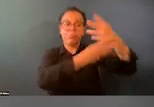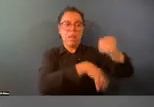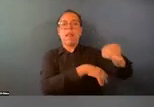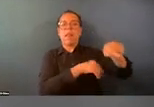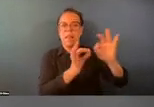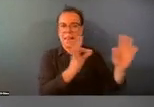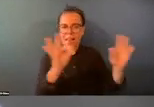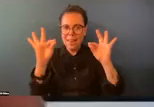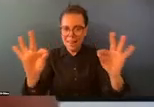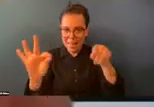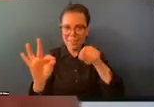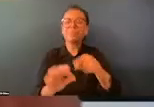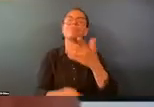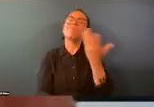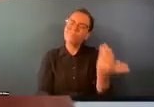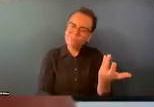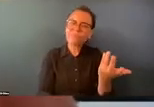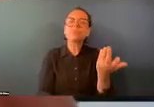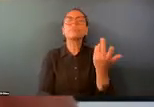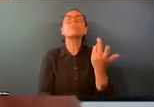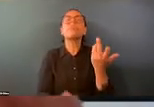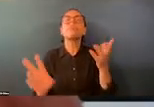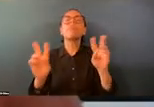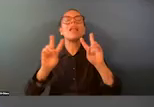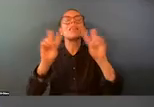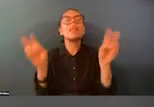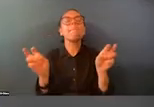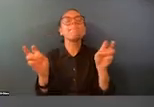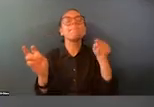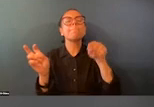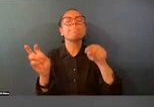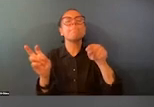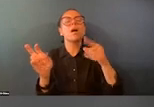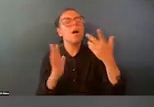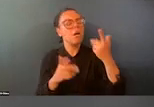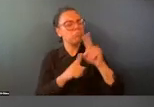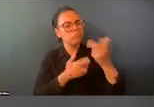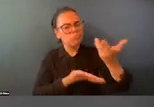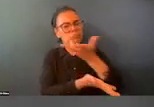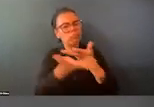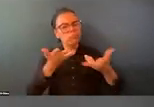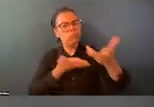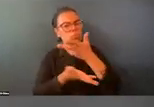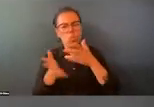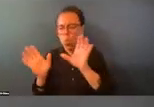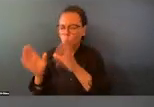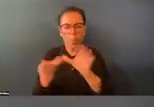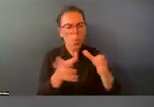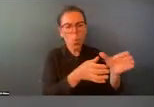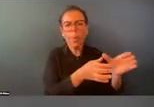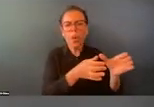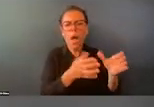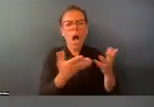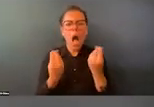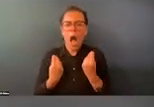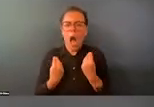and what are the good practices or lessons learned regarding partnership of different